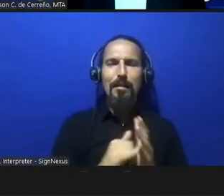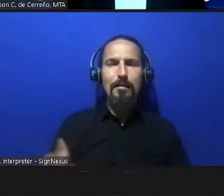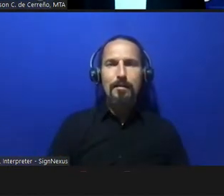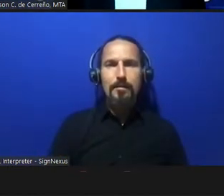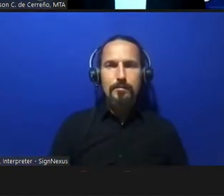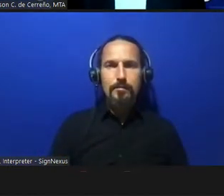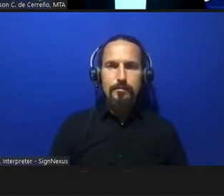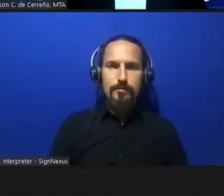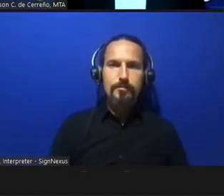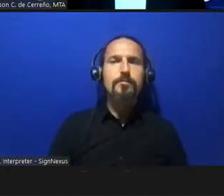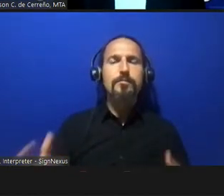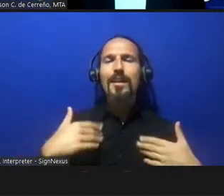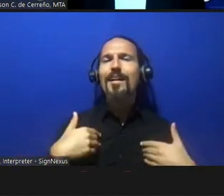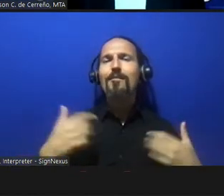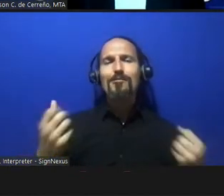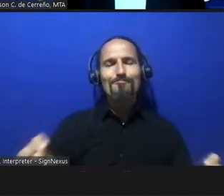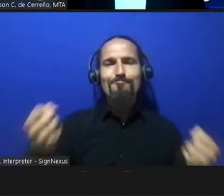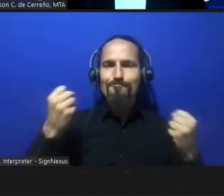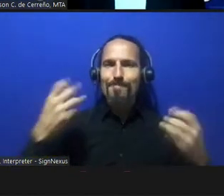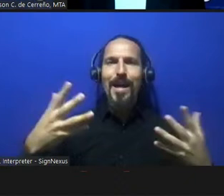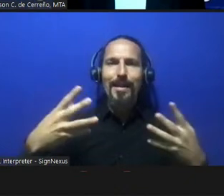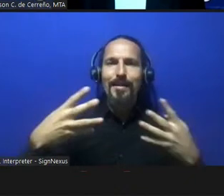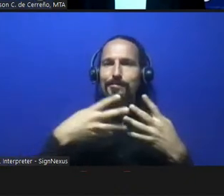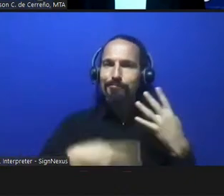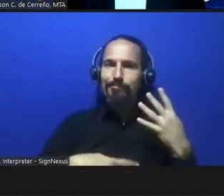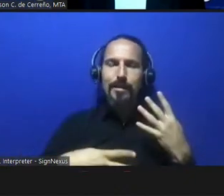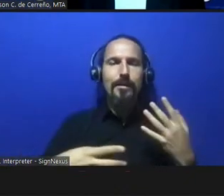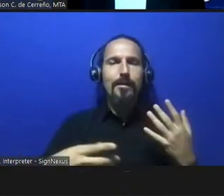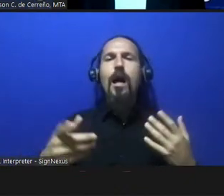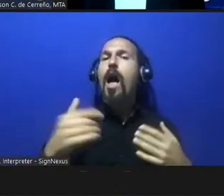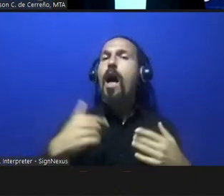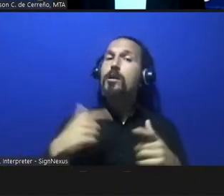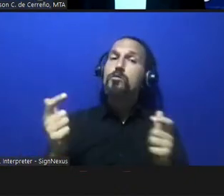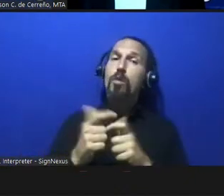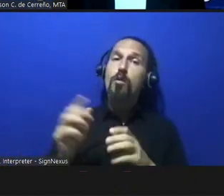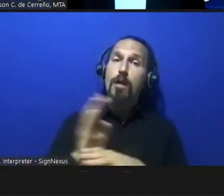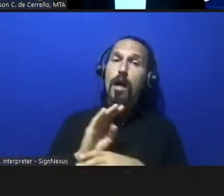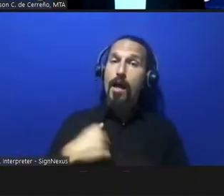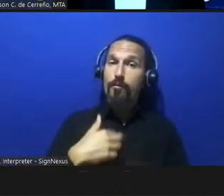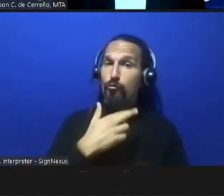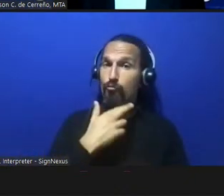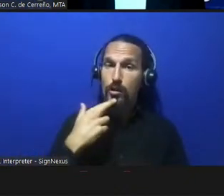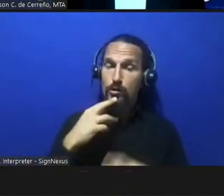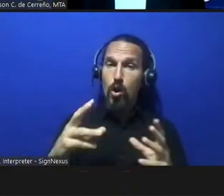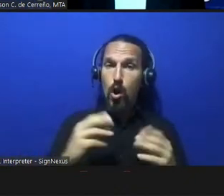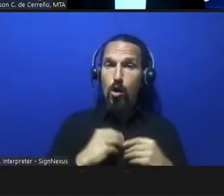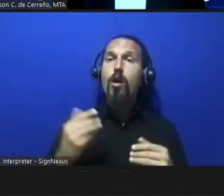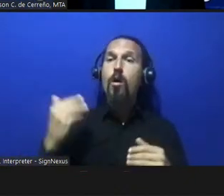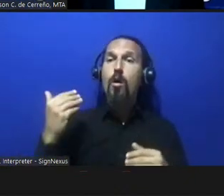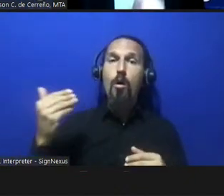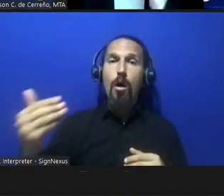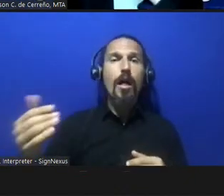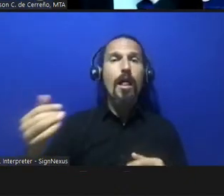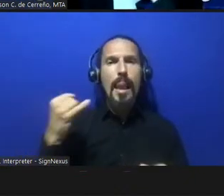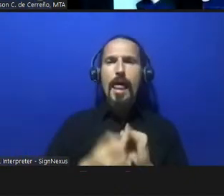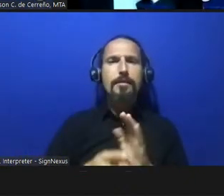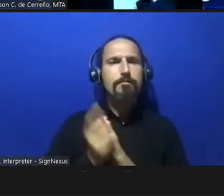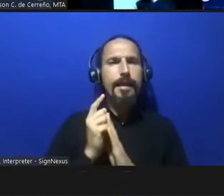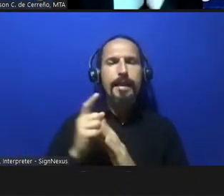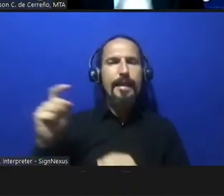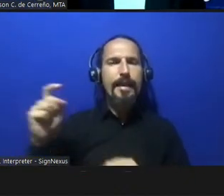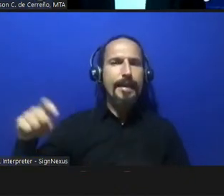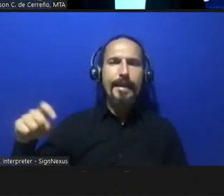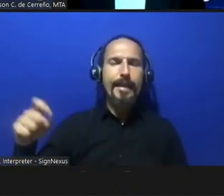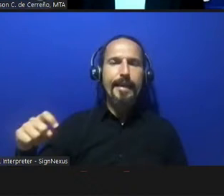there's just tons of other i also had a small business i was a restaurant owner and many times we had last minute needs